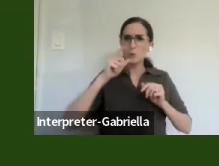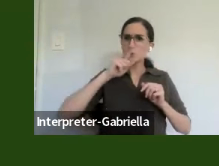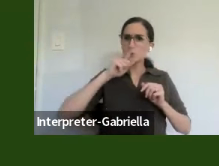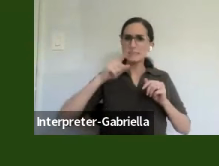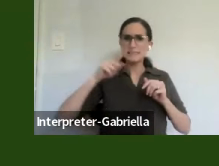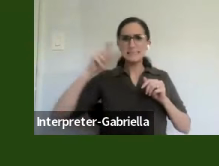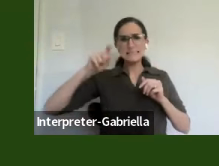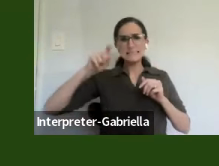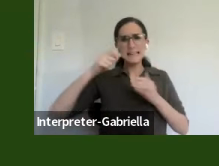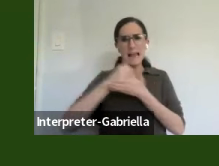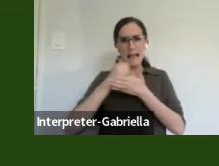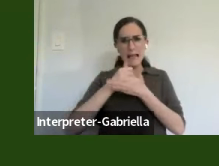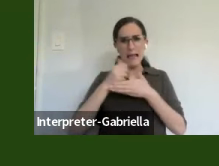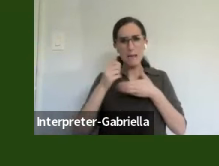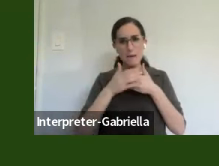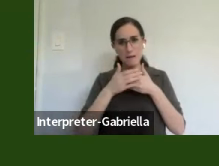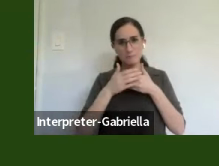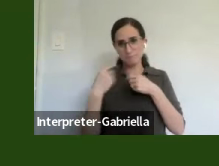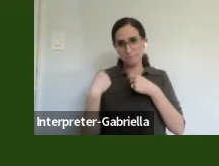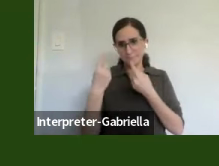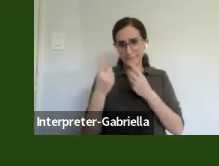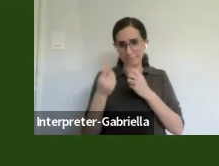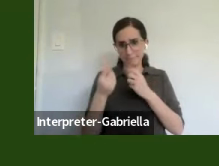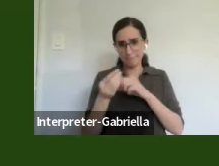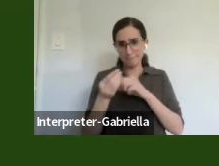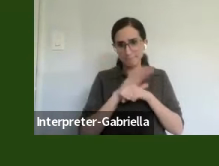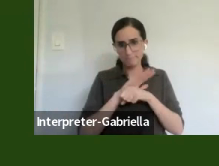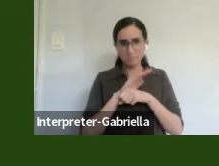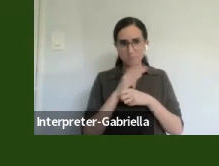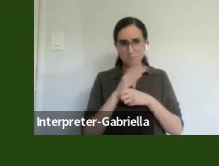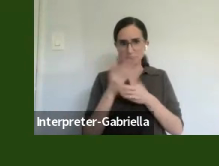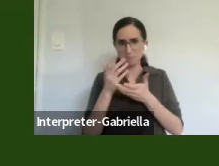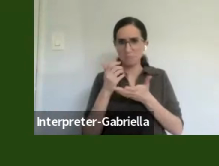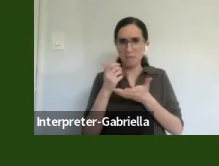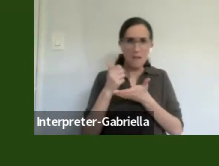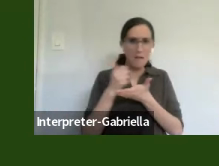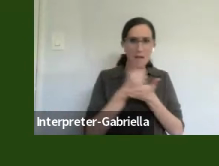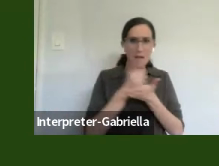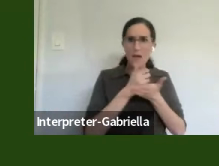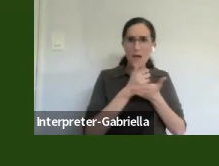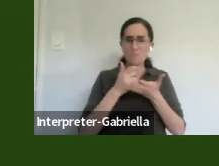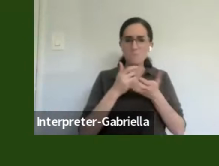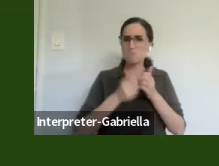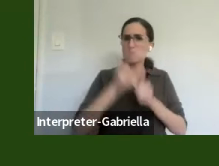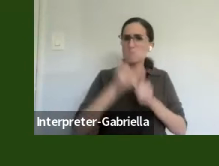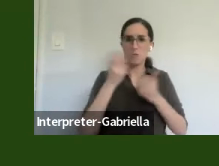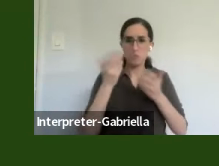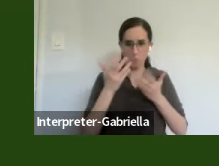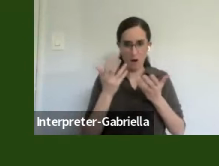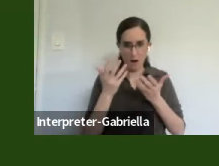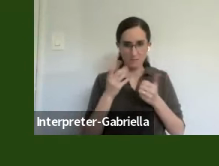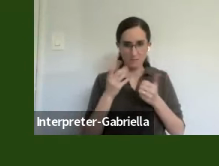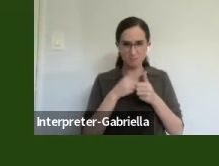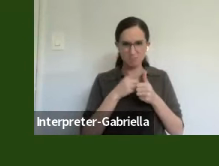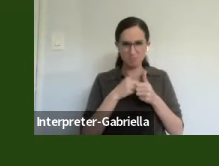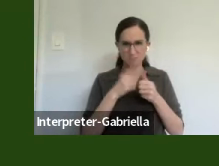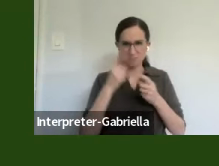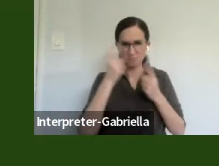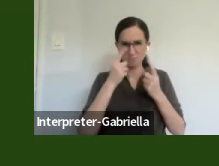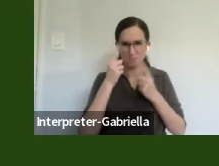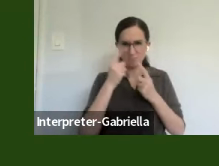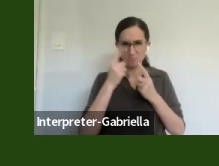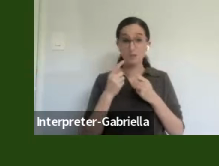hará un impacto sobre los mayormente impactados por la pandemia? we heard a lot this morning, a lot of data